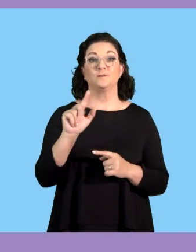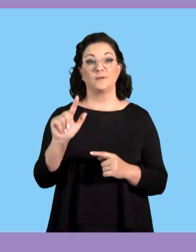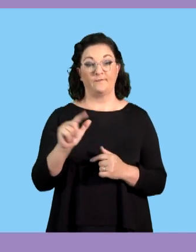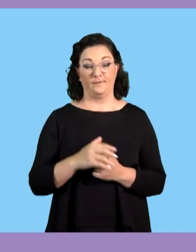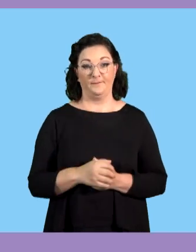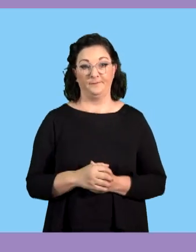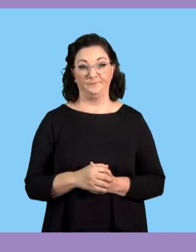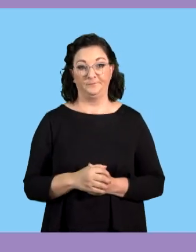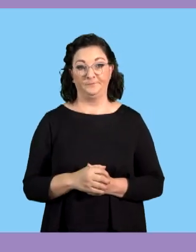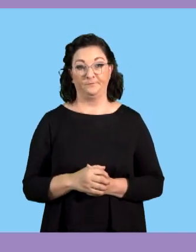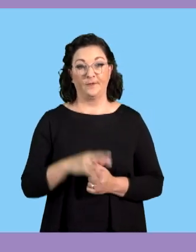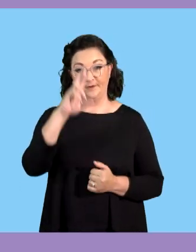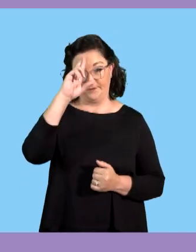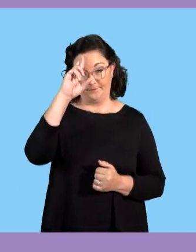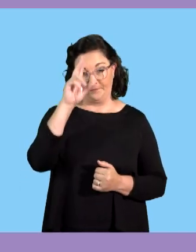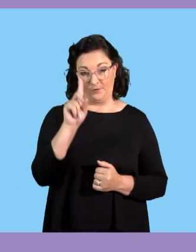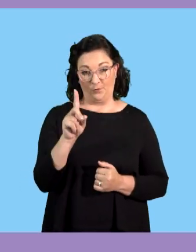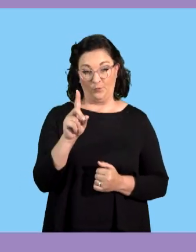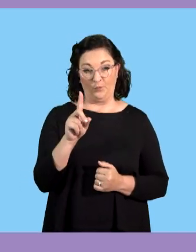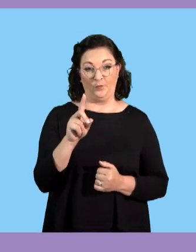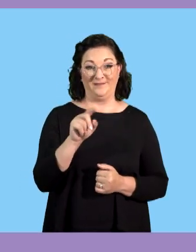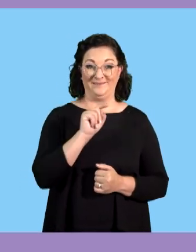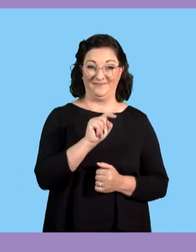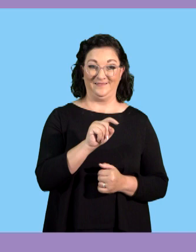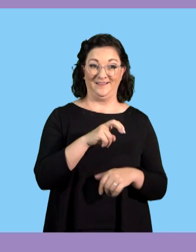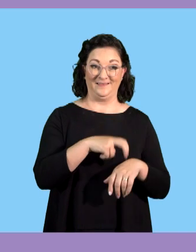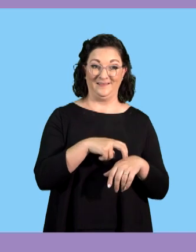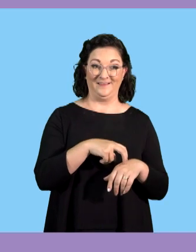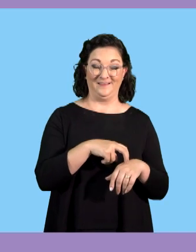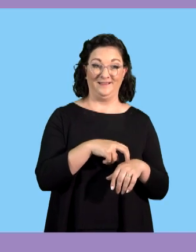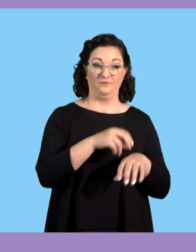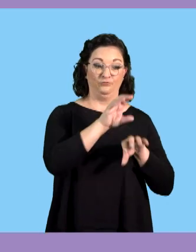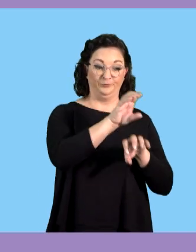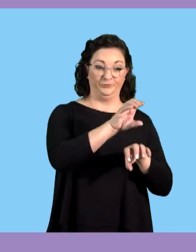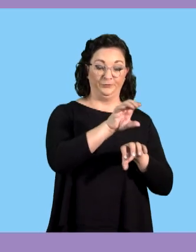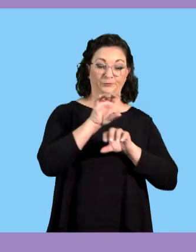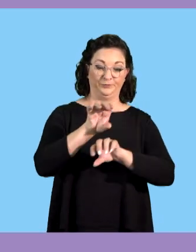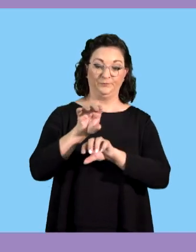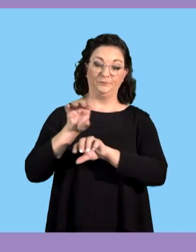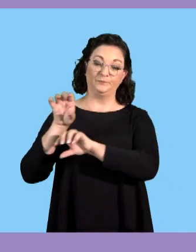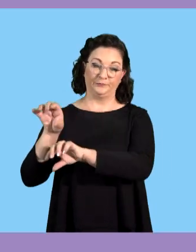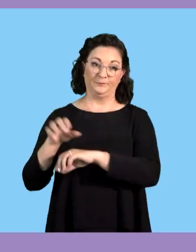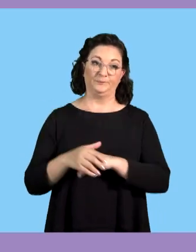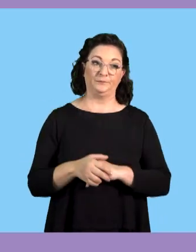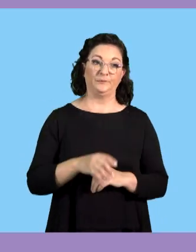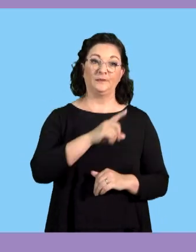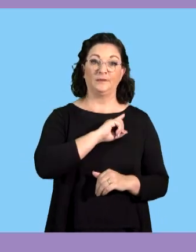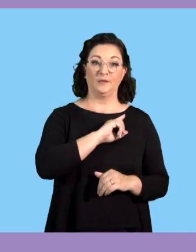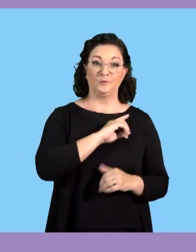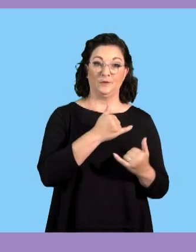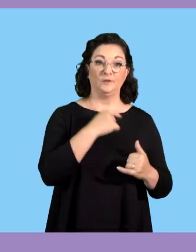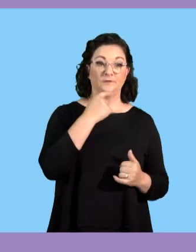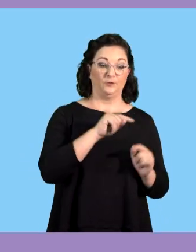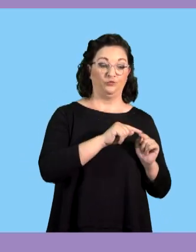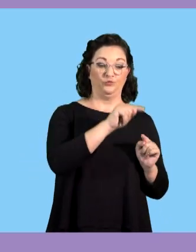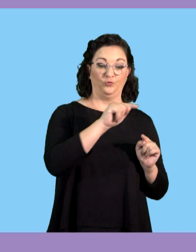0.027. So, remember what we said? Convert this first. So this is going to be equals to the